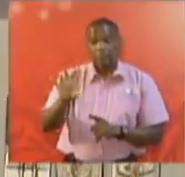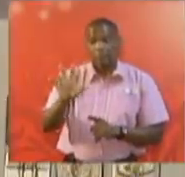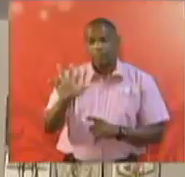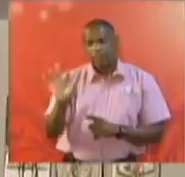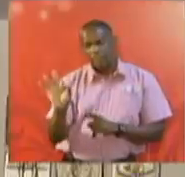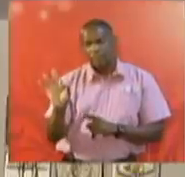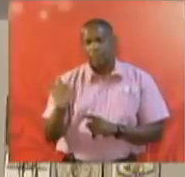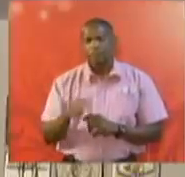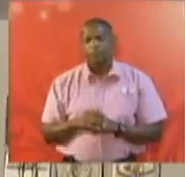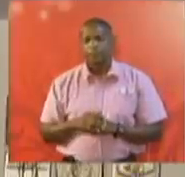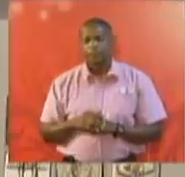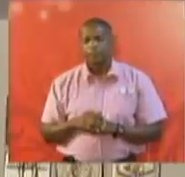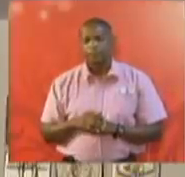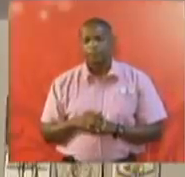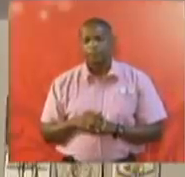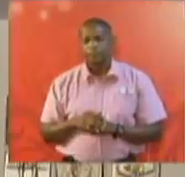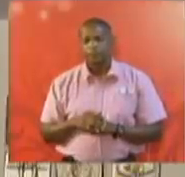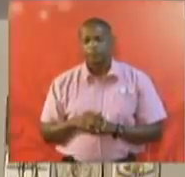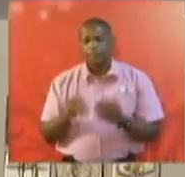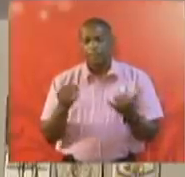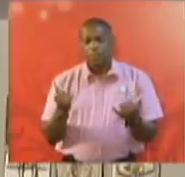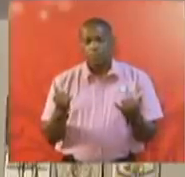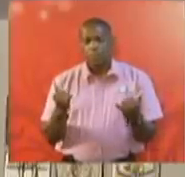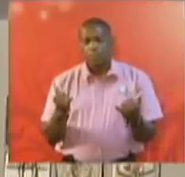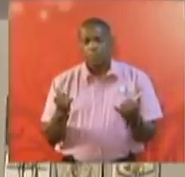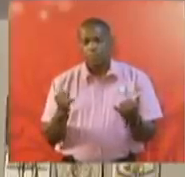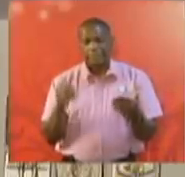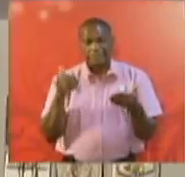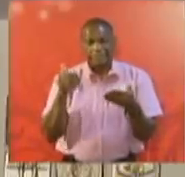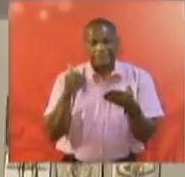3,739. And we are currently at